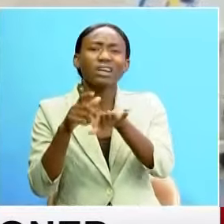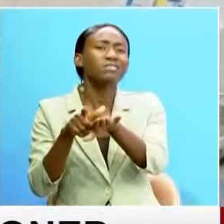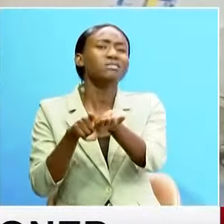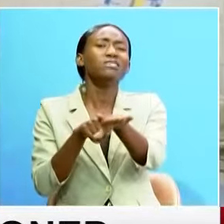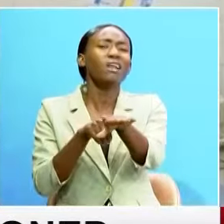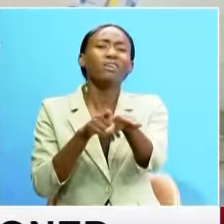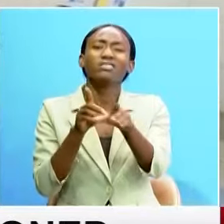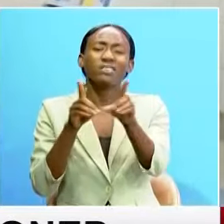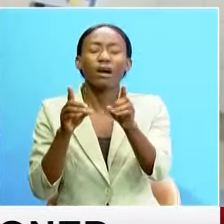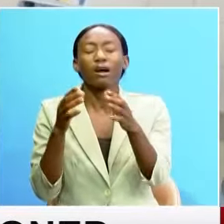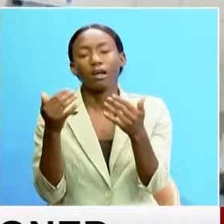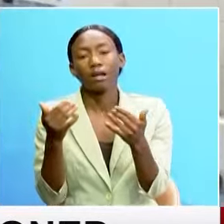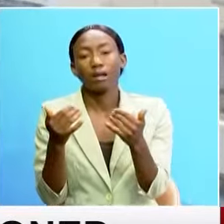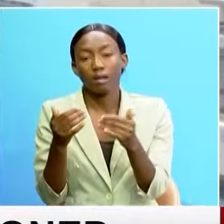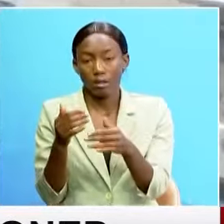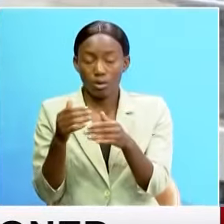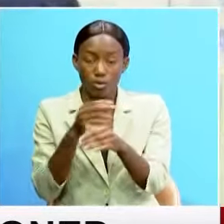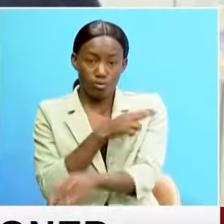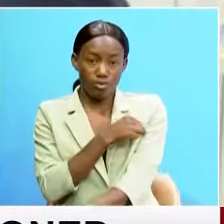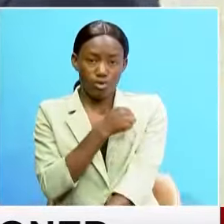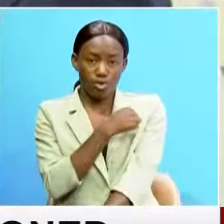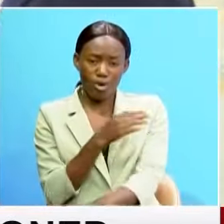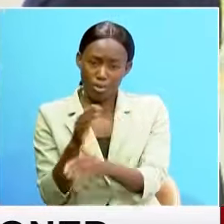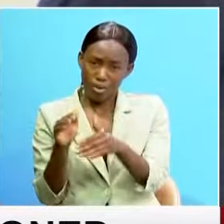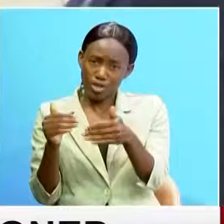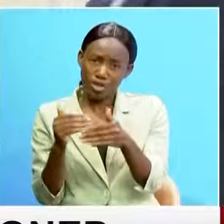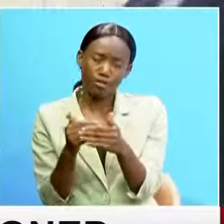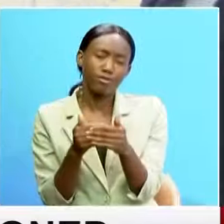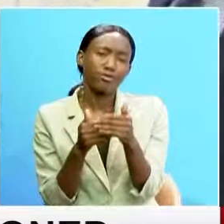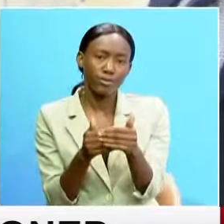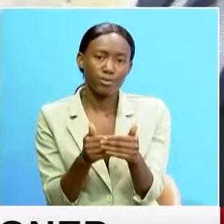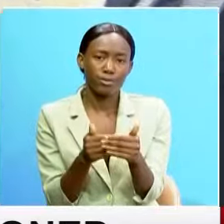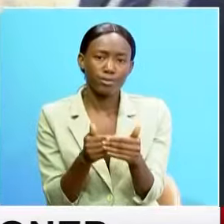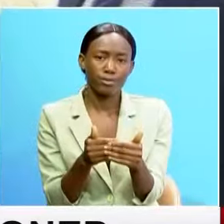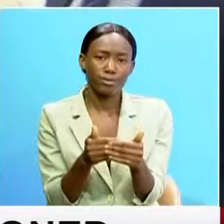care services. The hospital, which is equipped with the